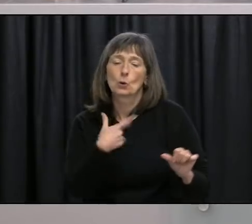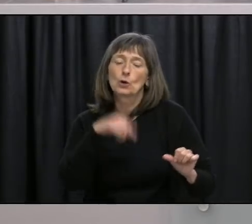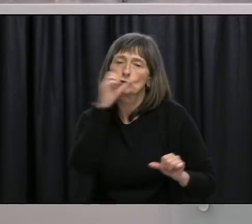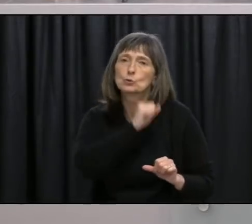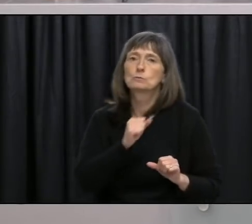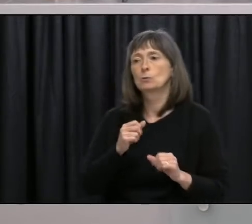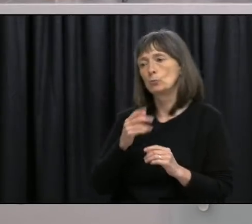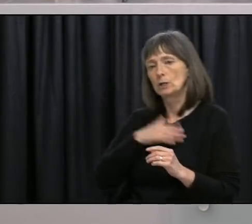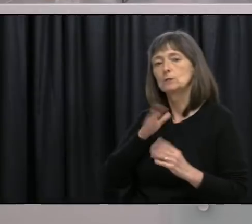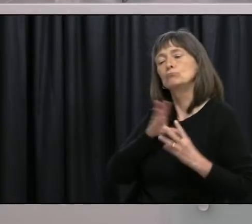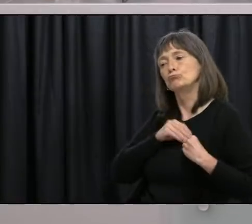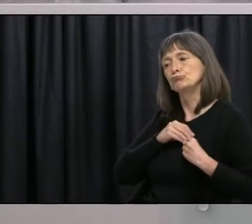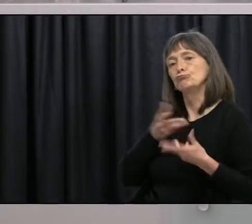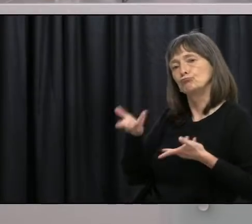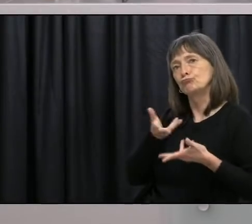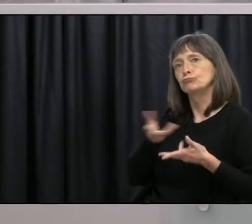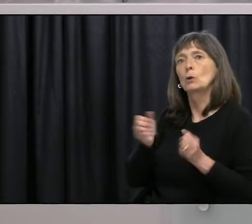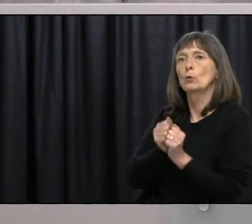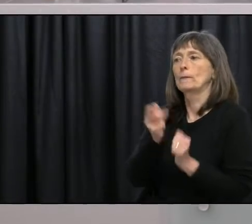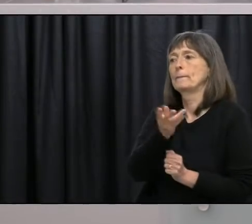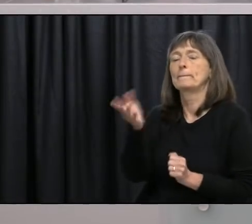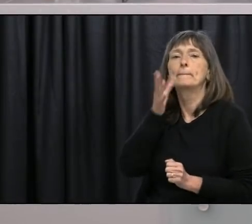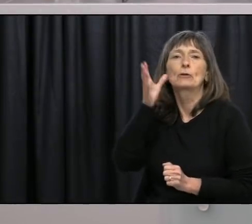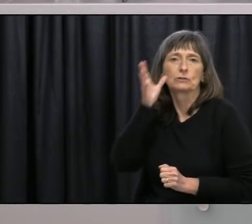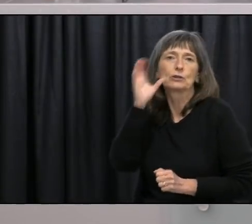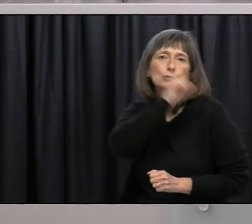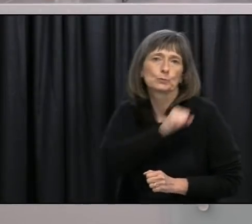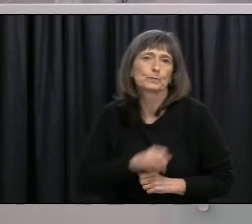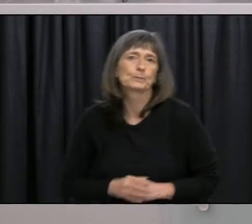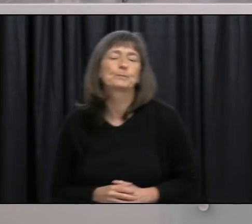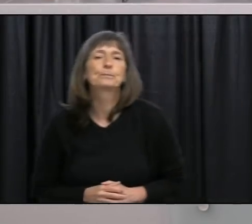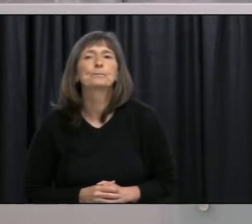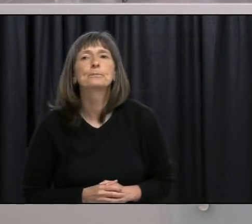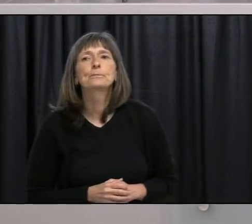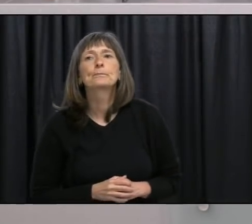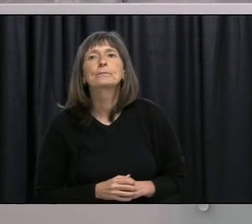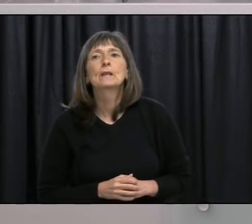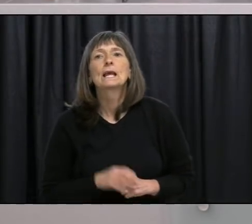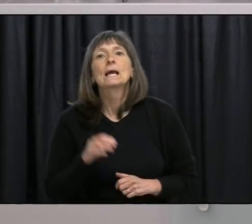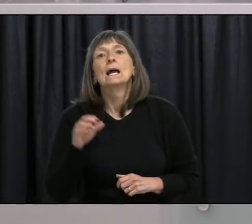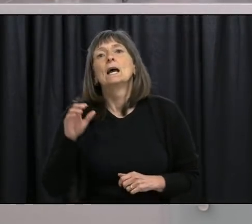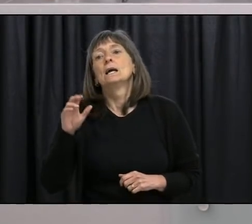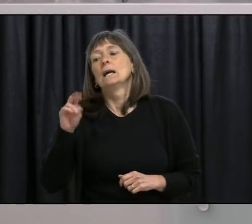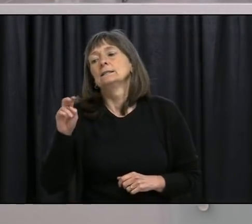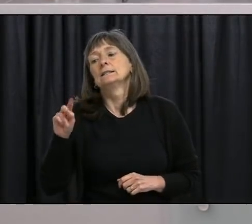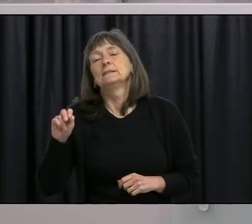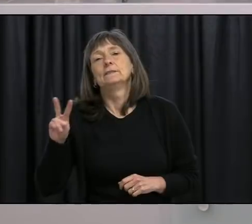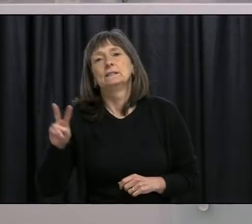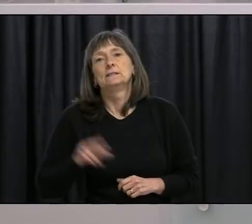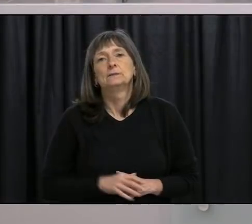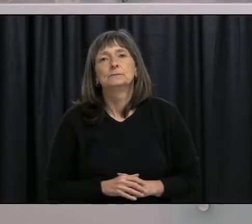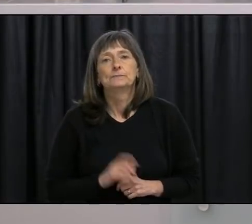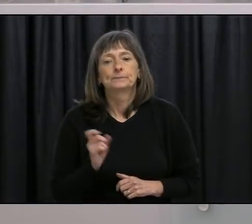Thank you. Our next questions are from Kellyanne Roberts of NTV News. Please go ahead.